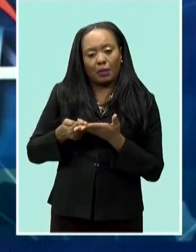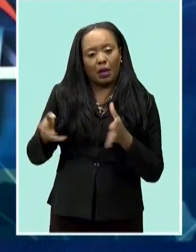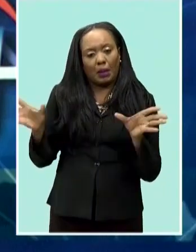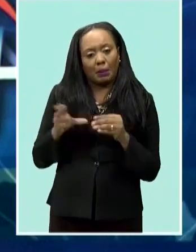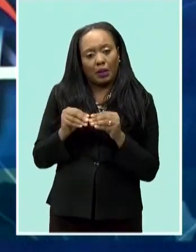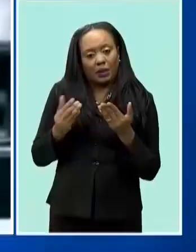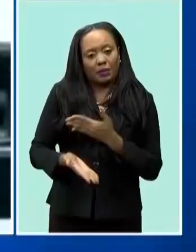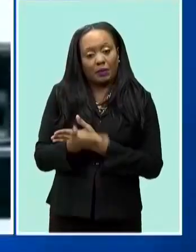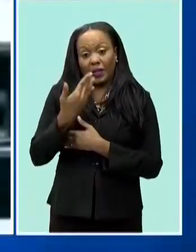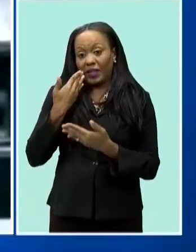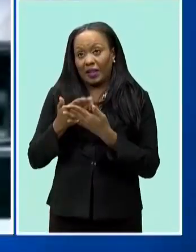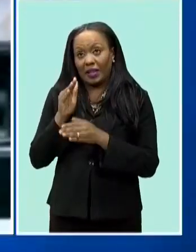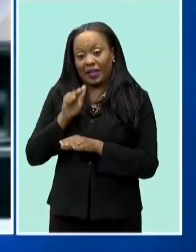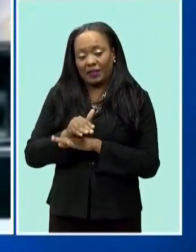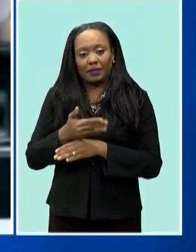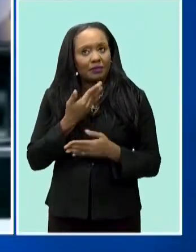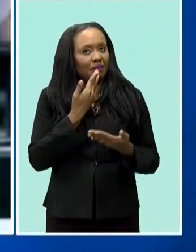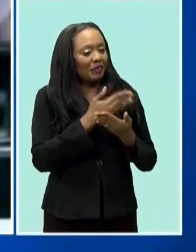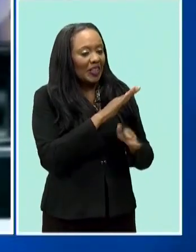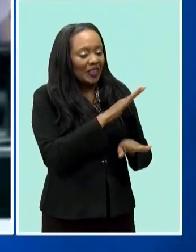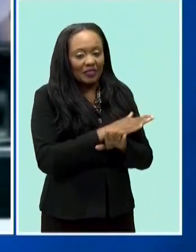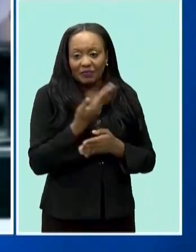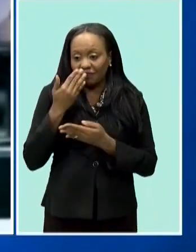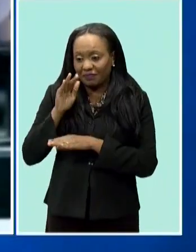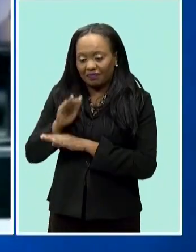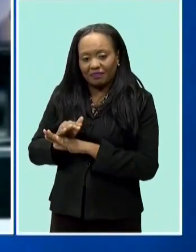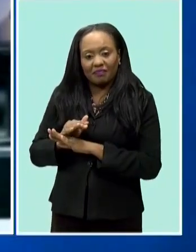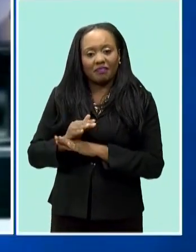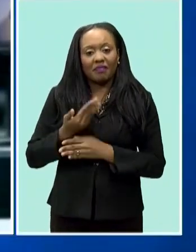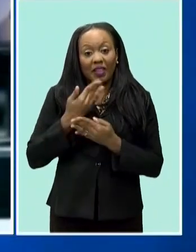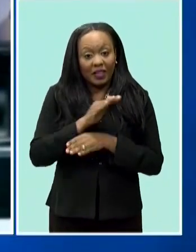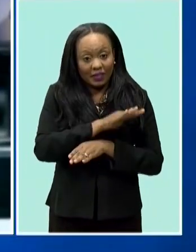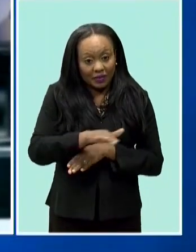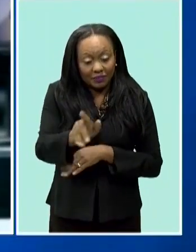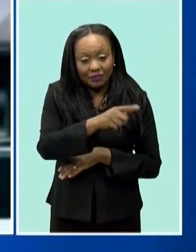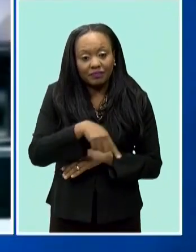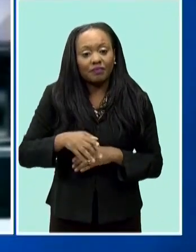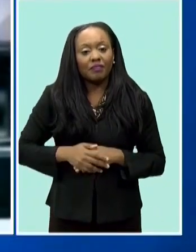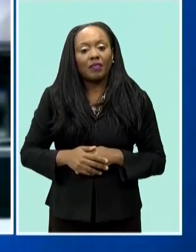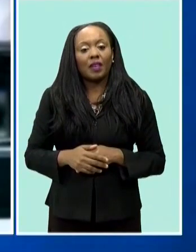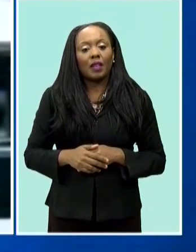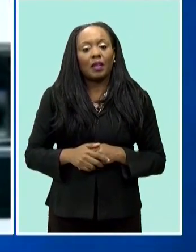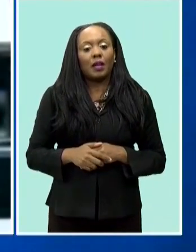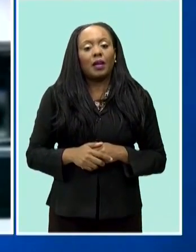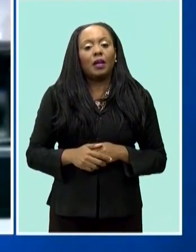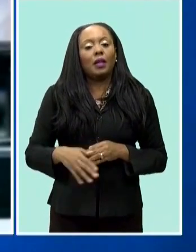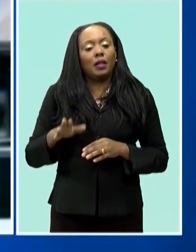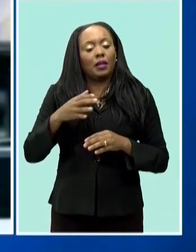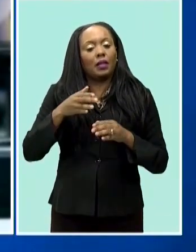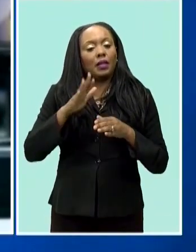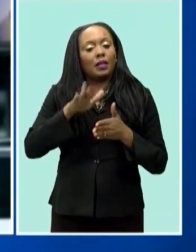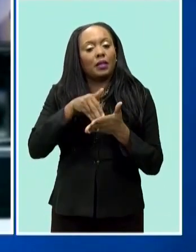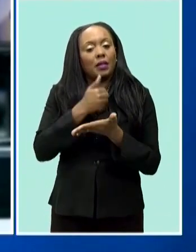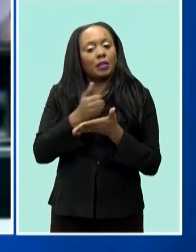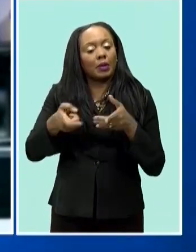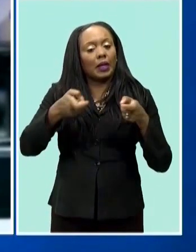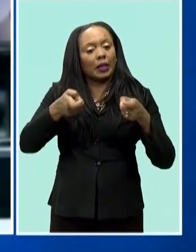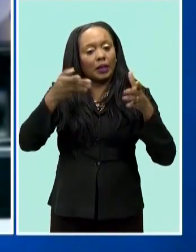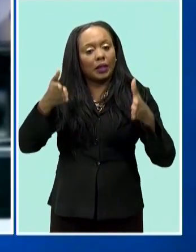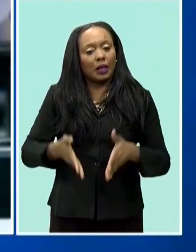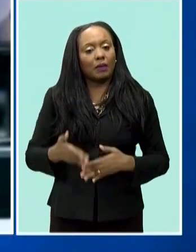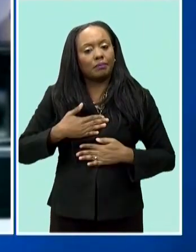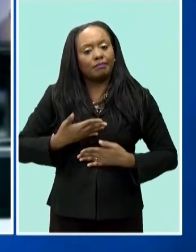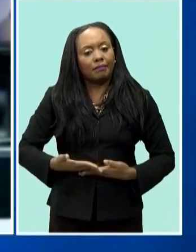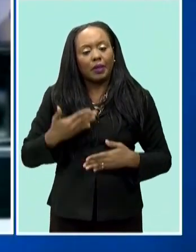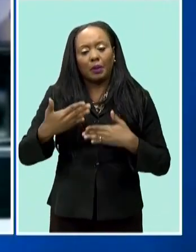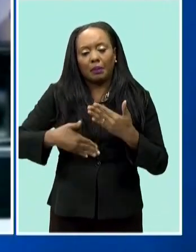this morning. Good evening to you, Ryan. Good evening, Lisa. Good evening, viewers. Well, it was essentially a picture of recovery painted by the central bank governor, who